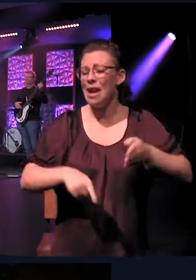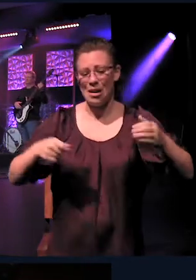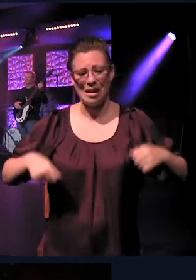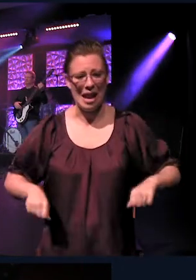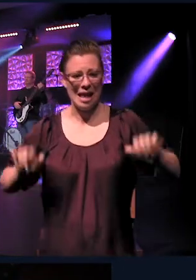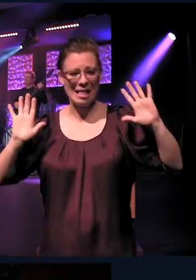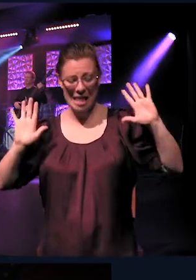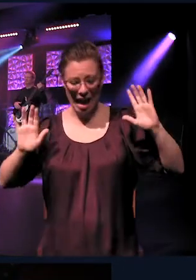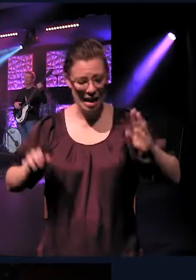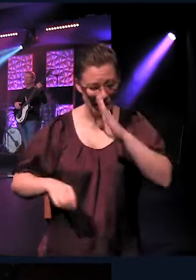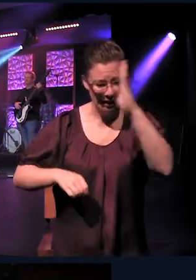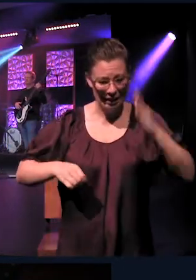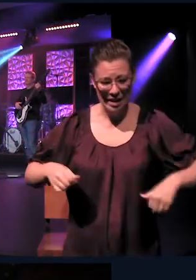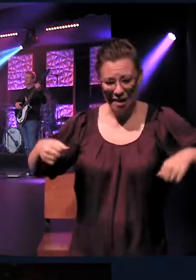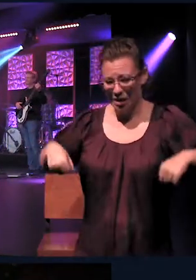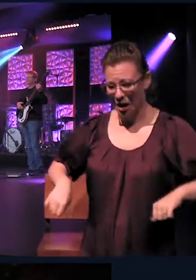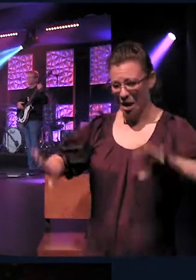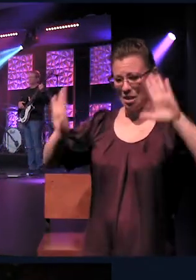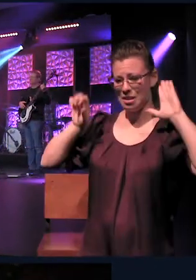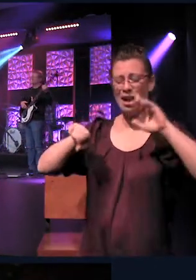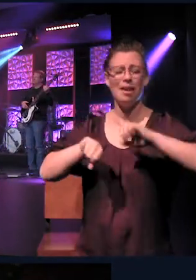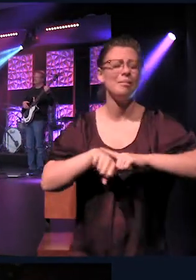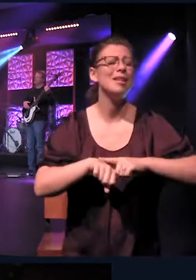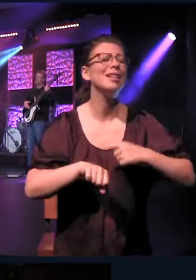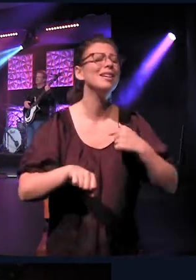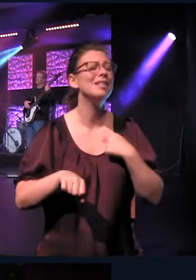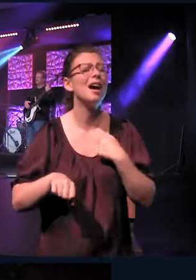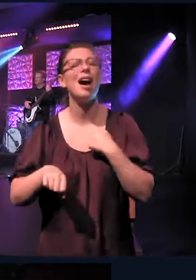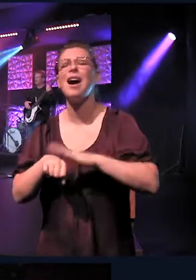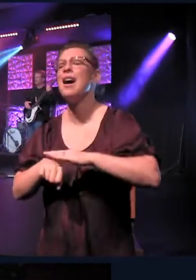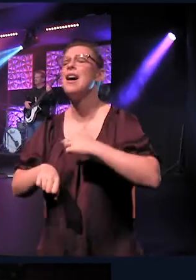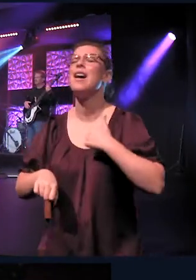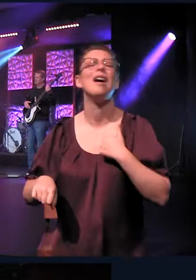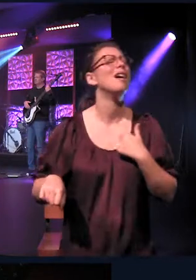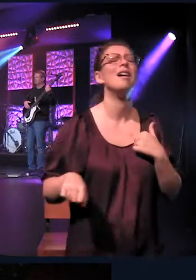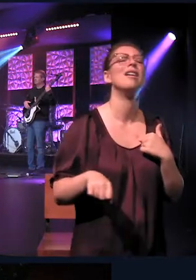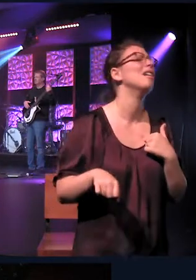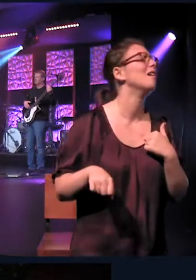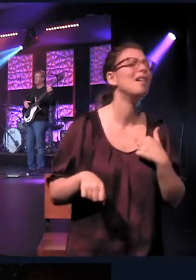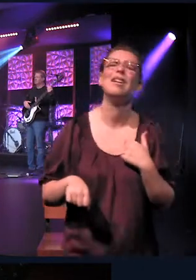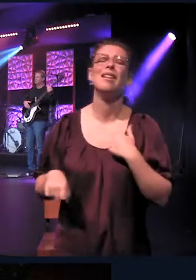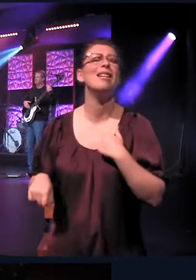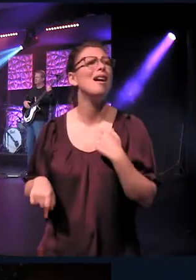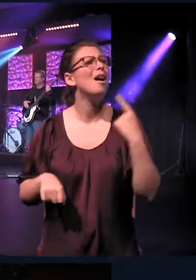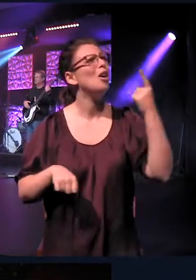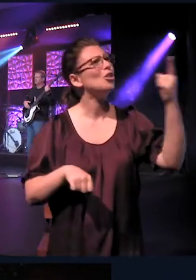You're never gonna let, you're never gonna let me down.